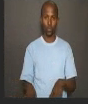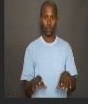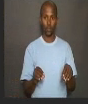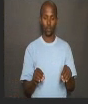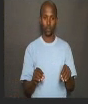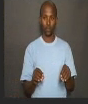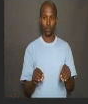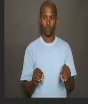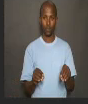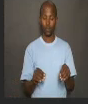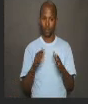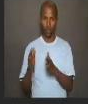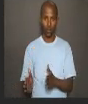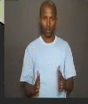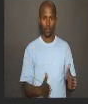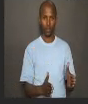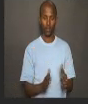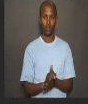Students, let's get ready.